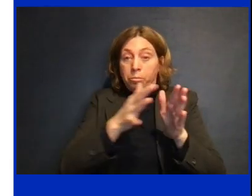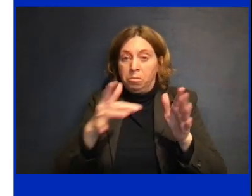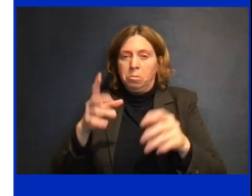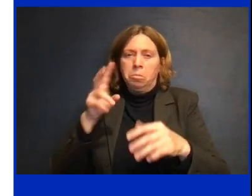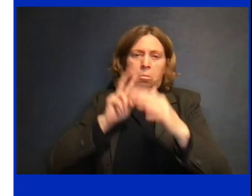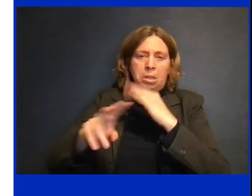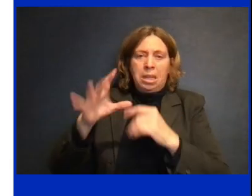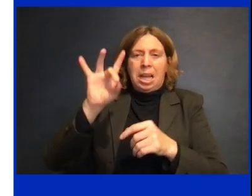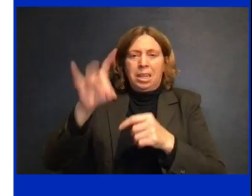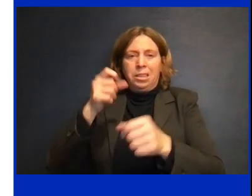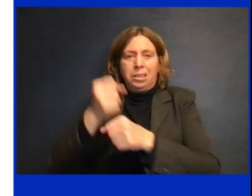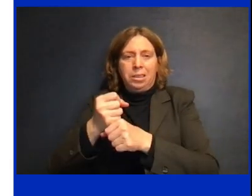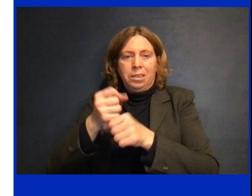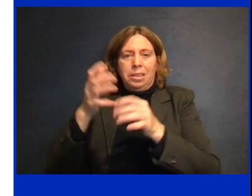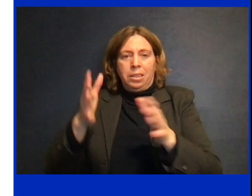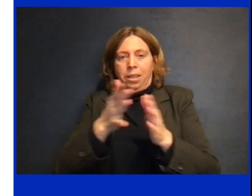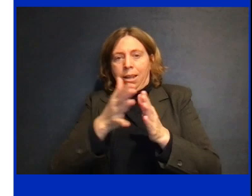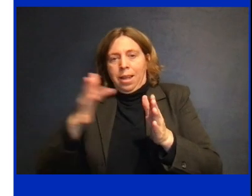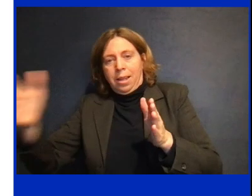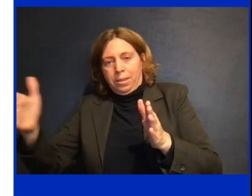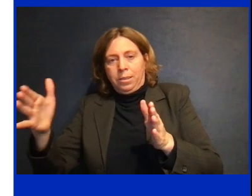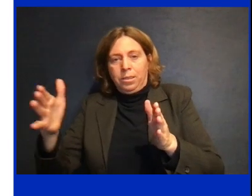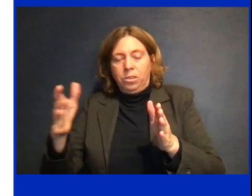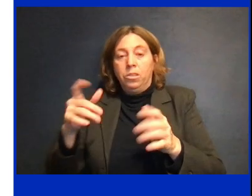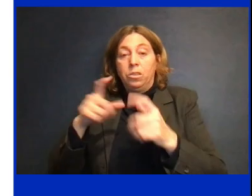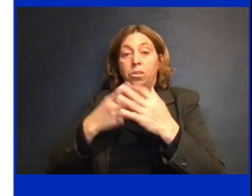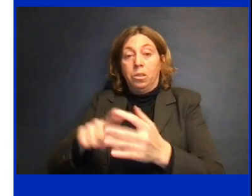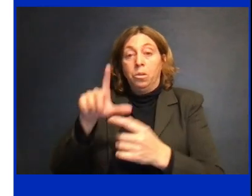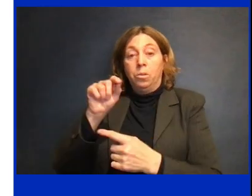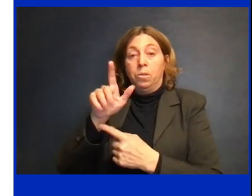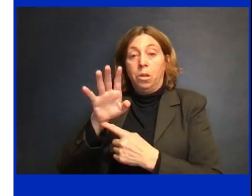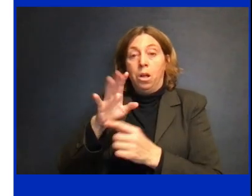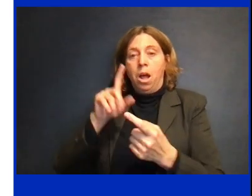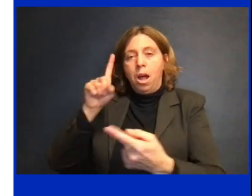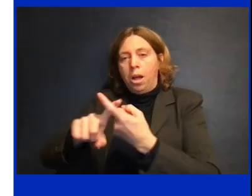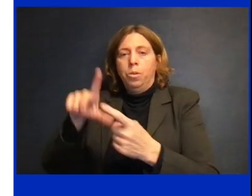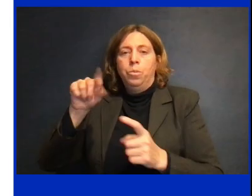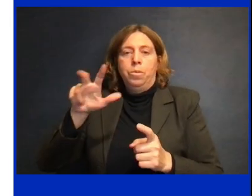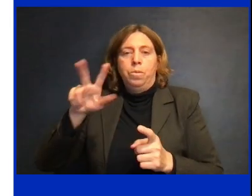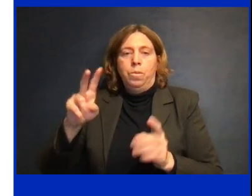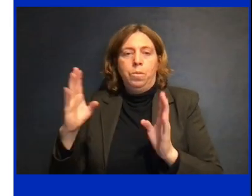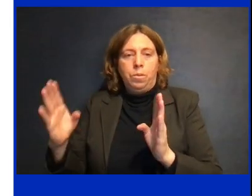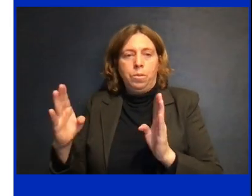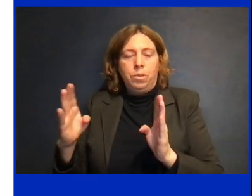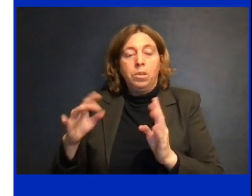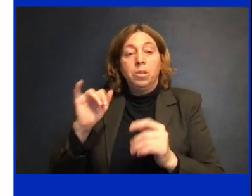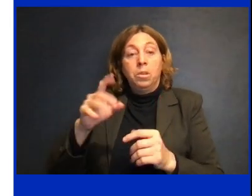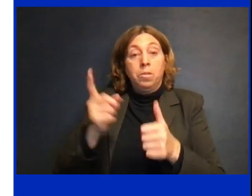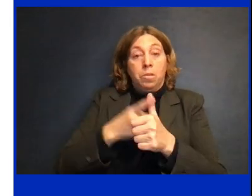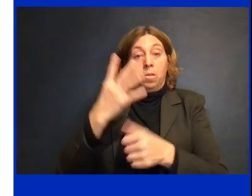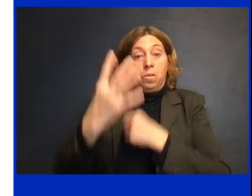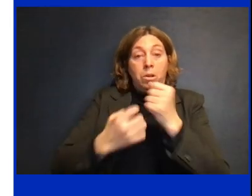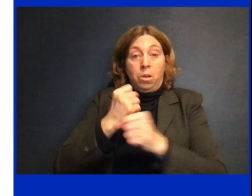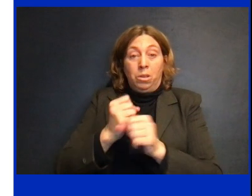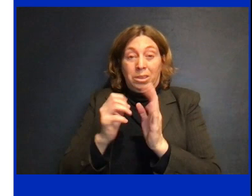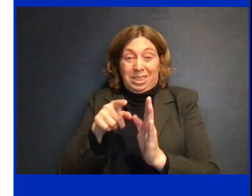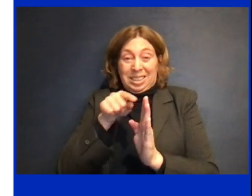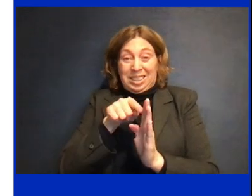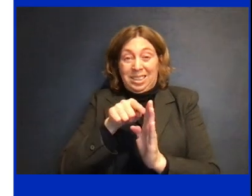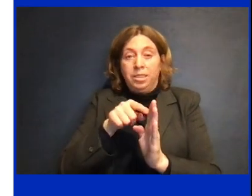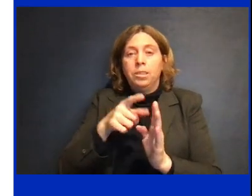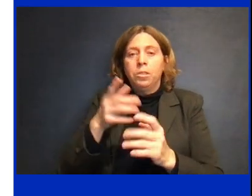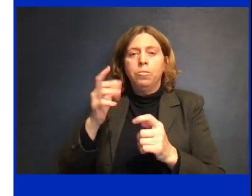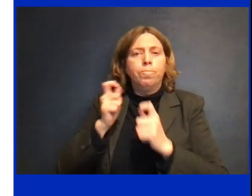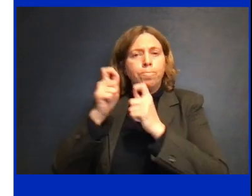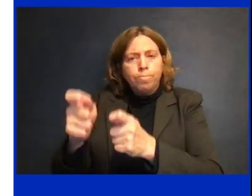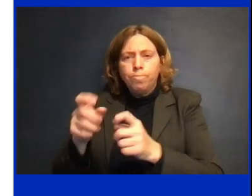8-year construction period, starting in 2024 through the end of 2032. The initial 4 years within this